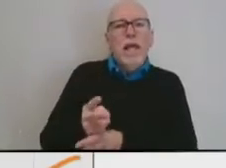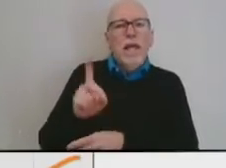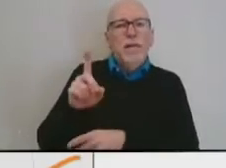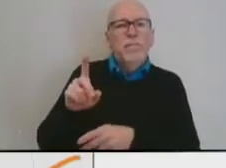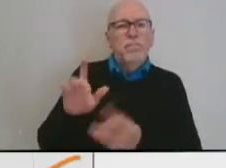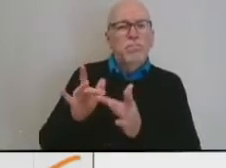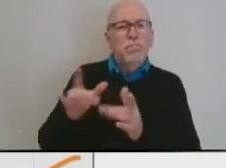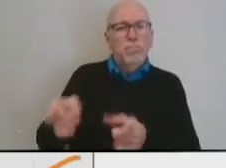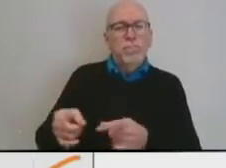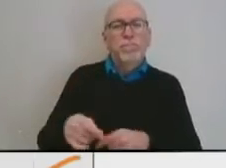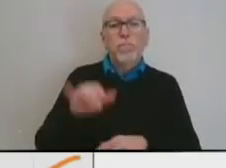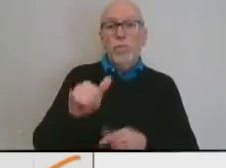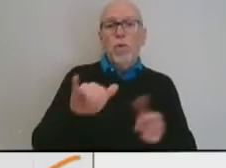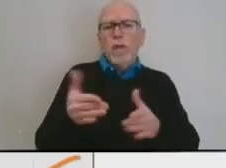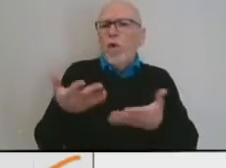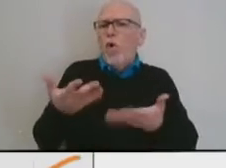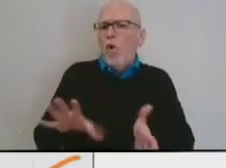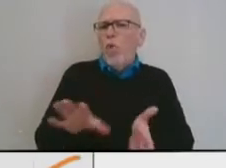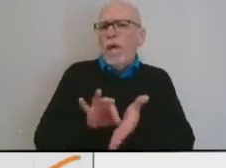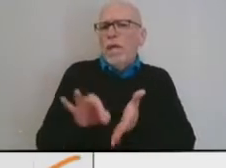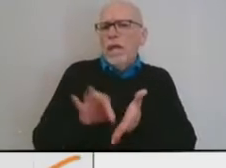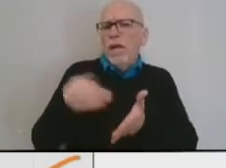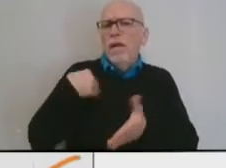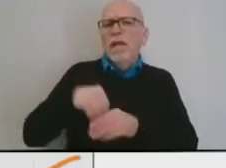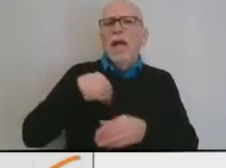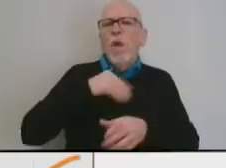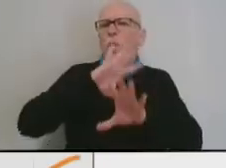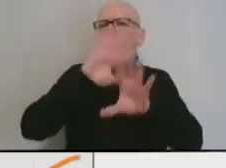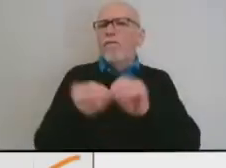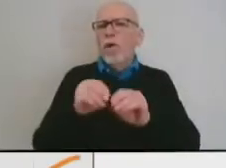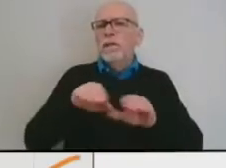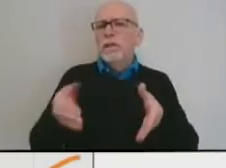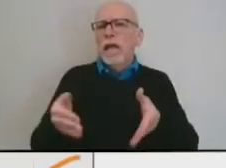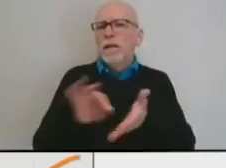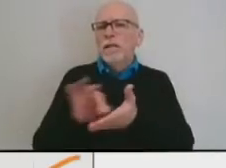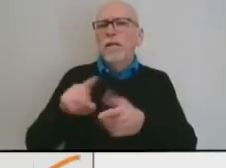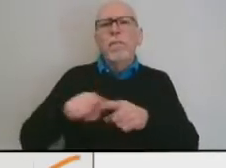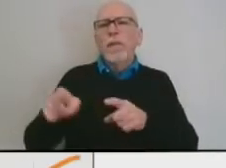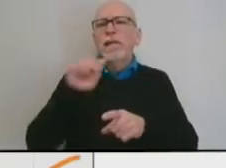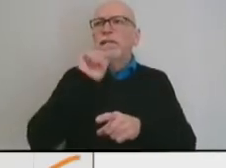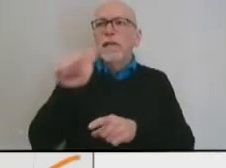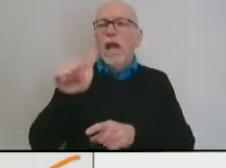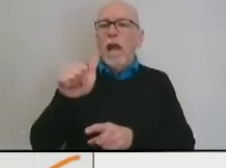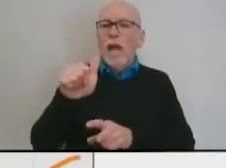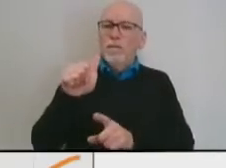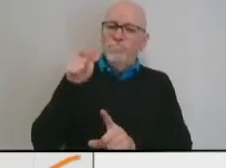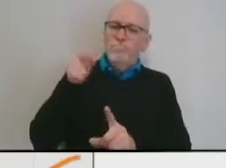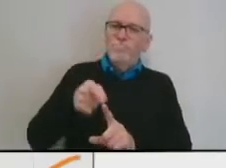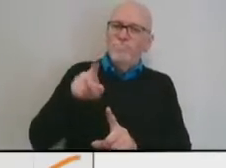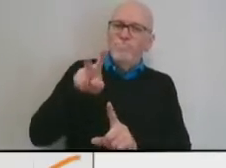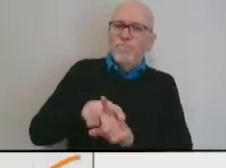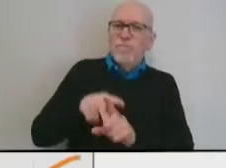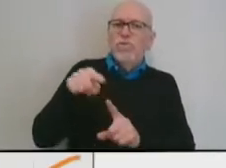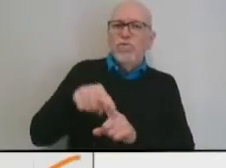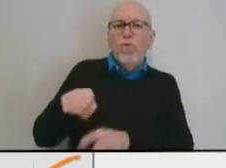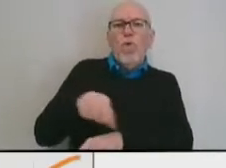had already been accounted for in our overall death totals, but had not specifically been assigned to a long-term care facility.